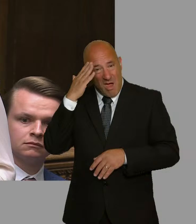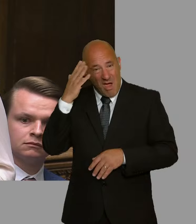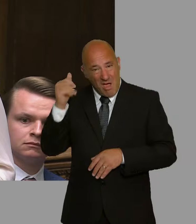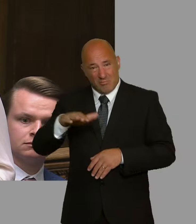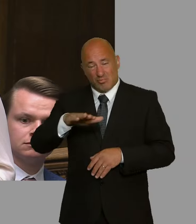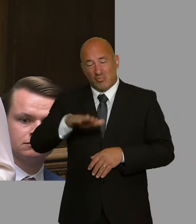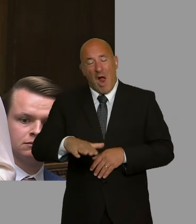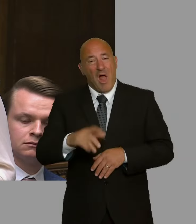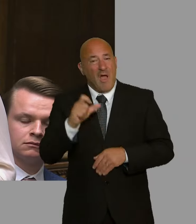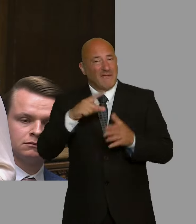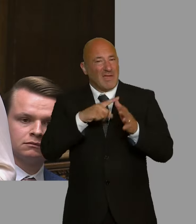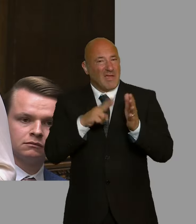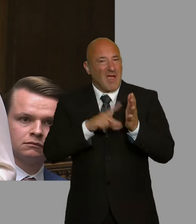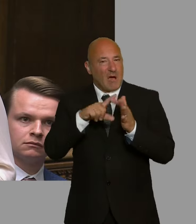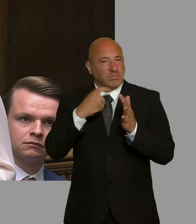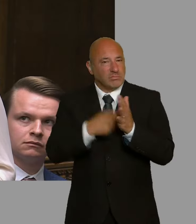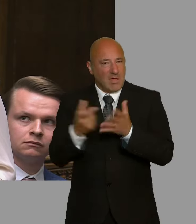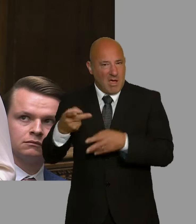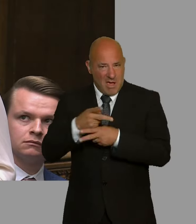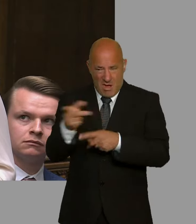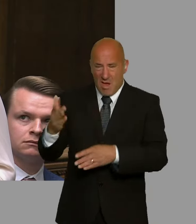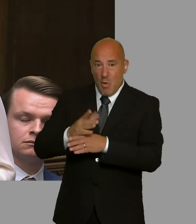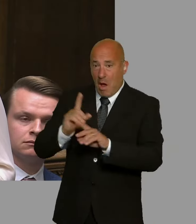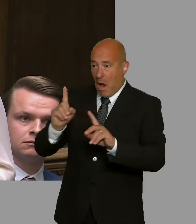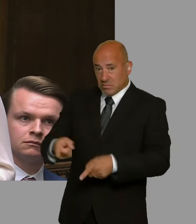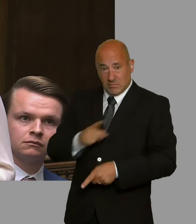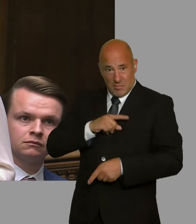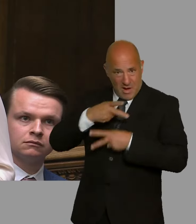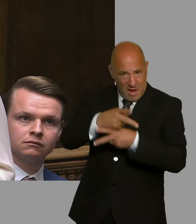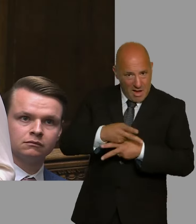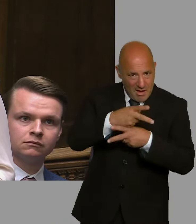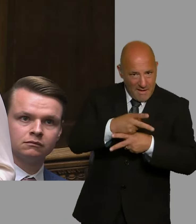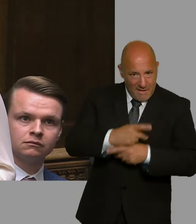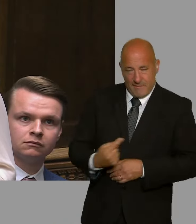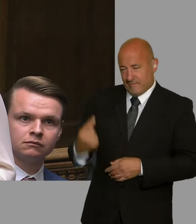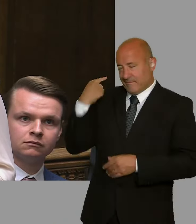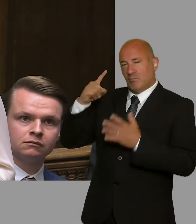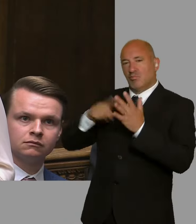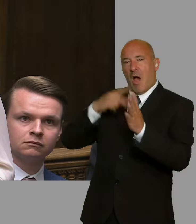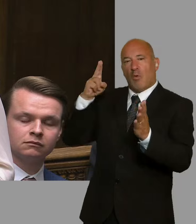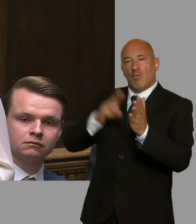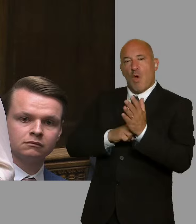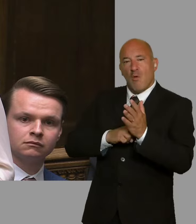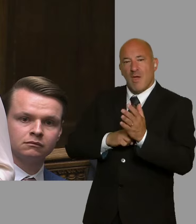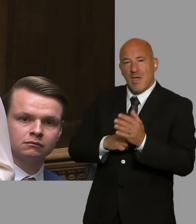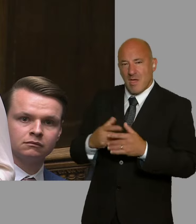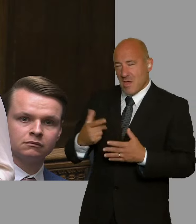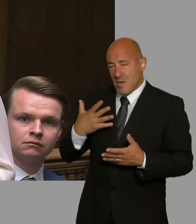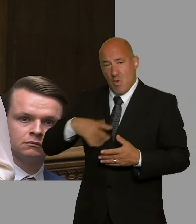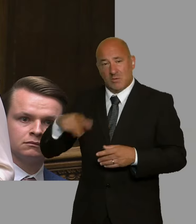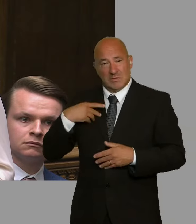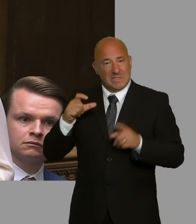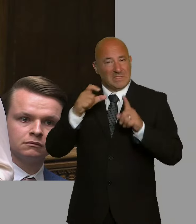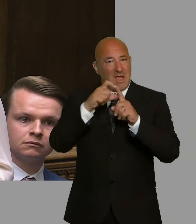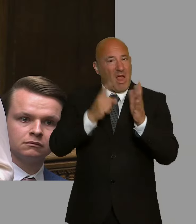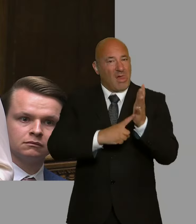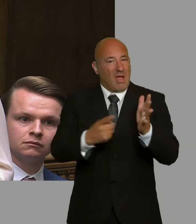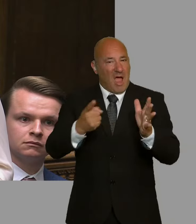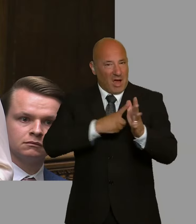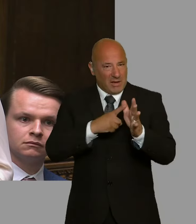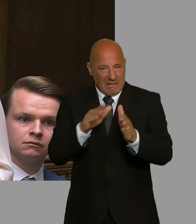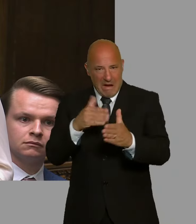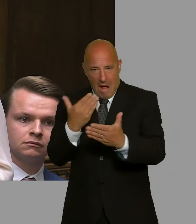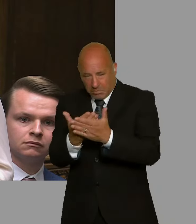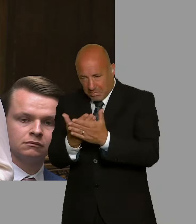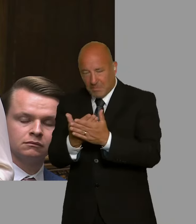DWP bureaucracy. This bureaucracy is continuing right up to yesterday, when she received yet another frustrating letter from the